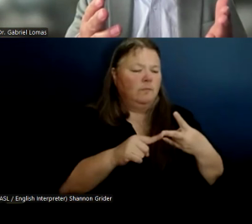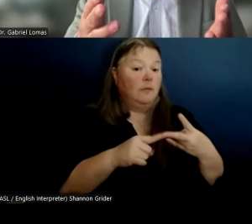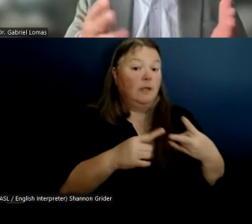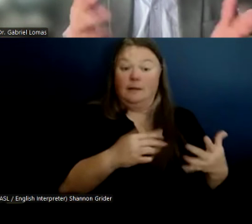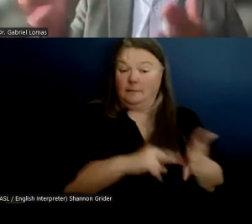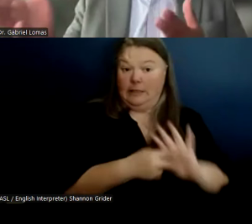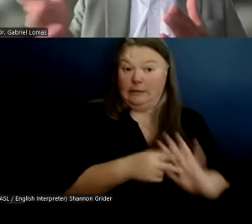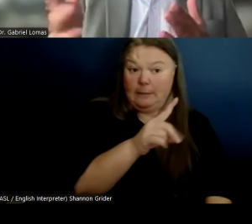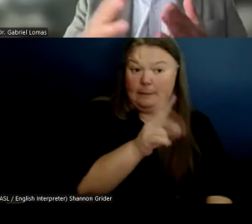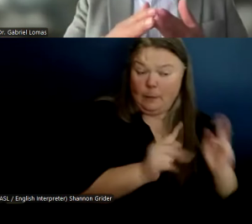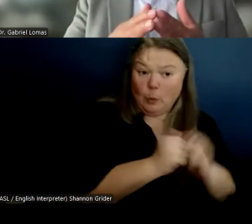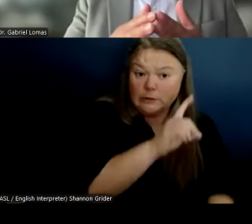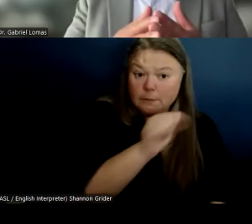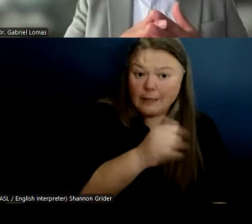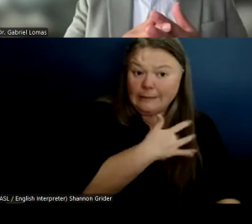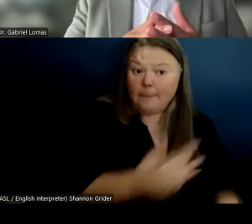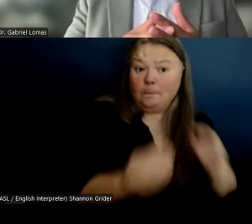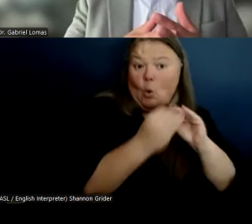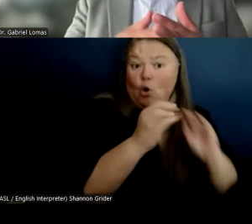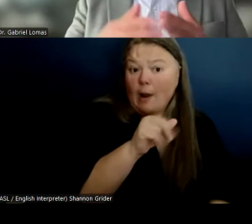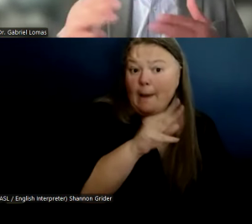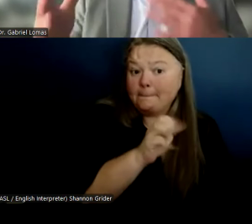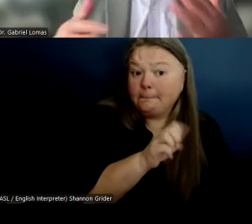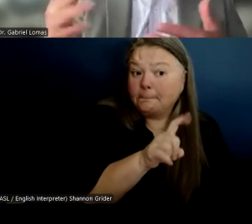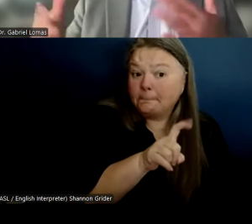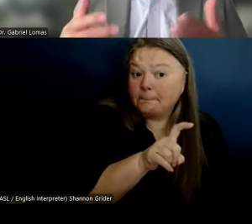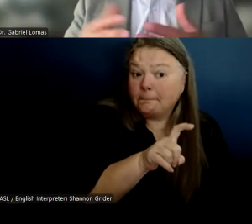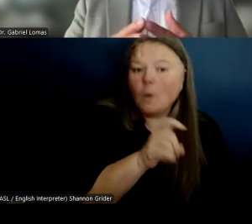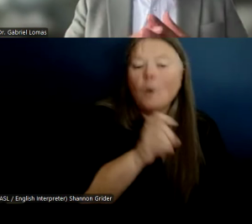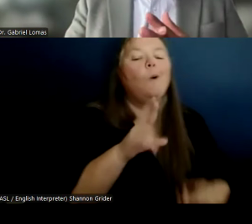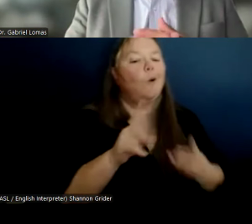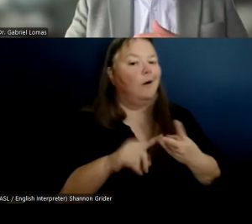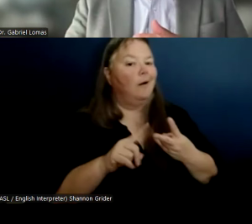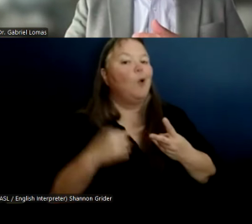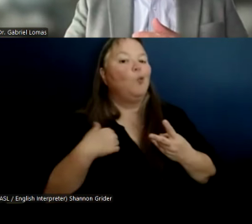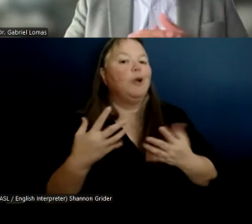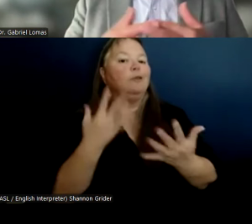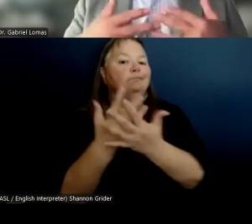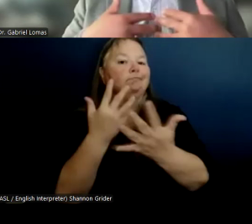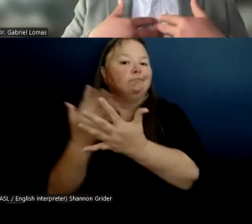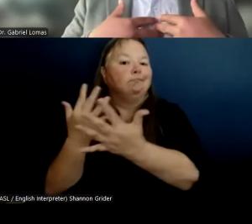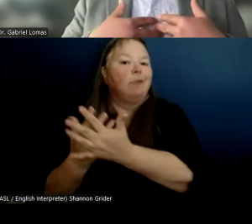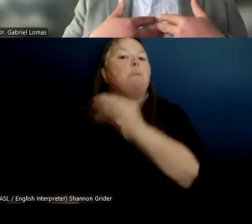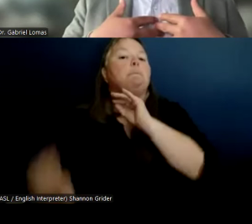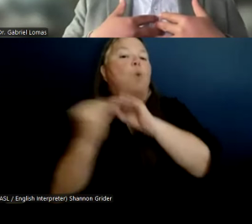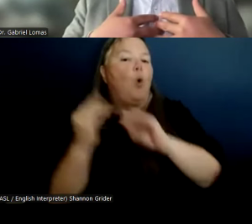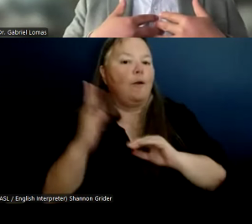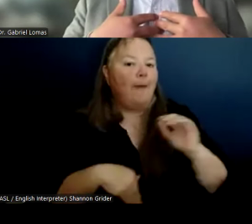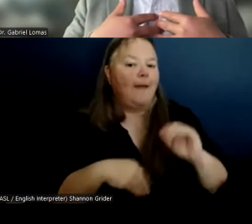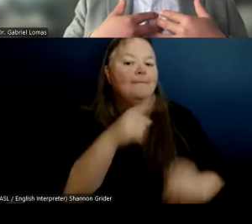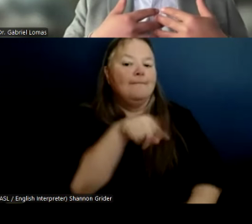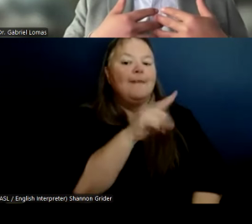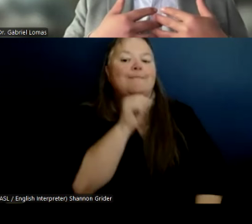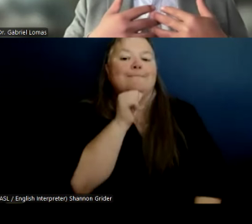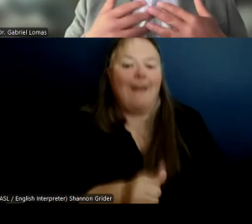crimes, or two, we are locking up people with disabilities at rates that don't really make a lot of sense. Now, I would sort of agree with the